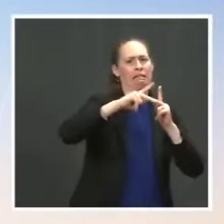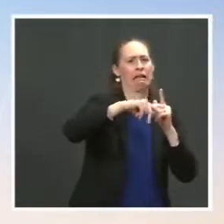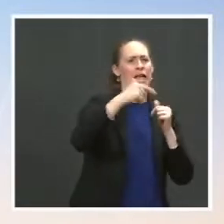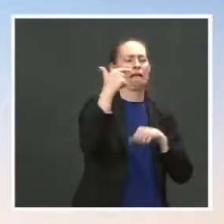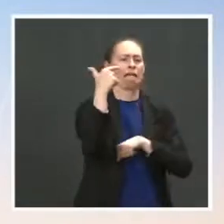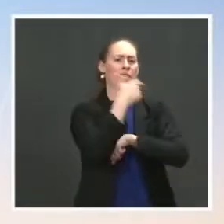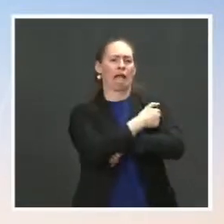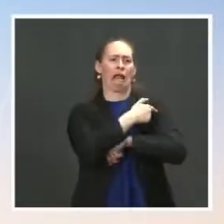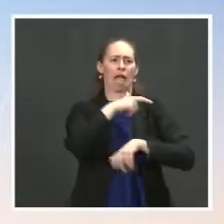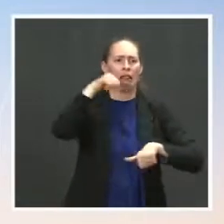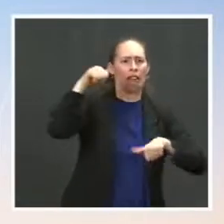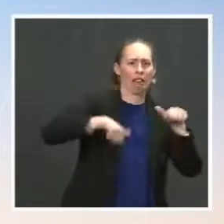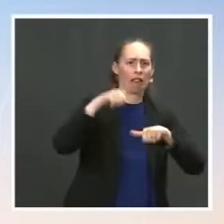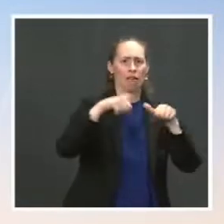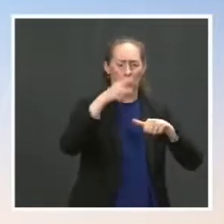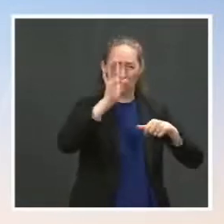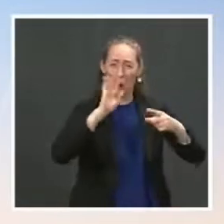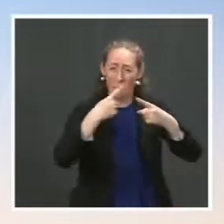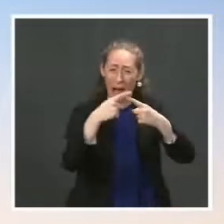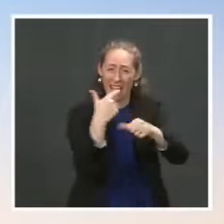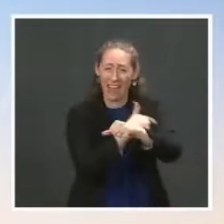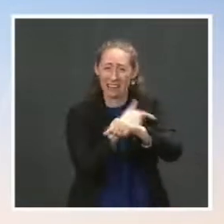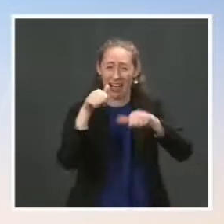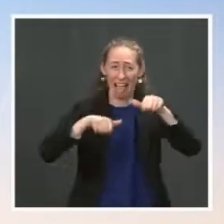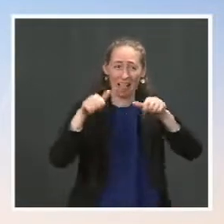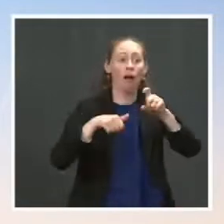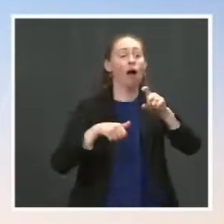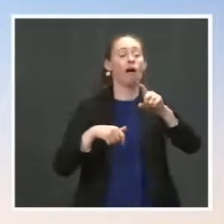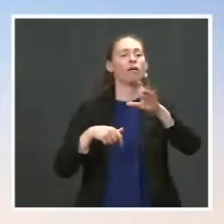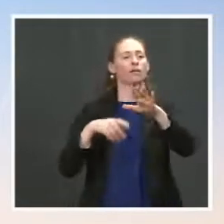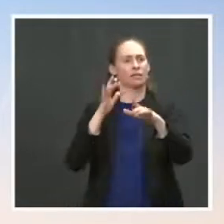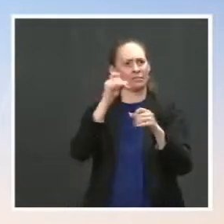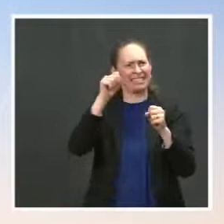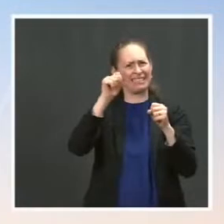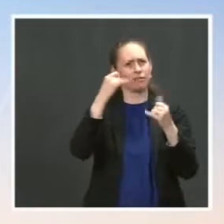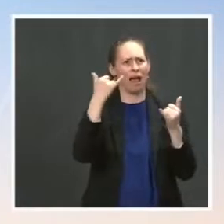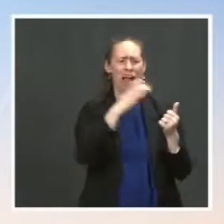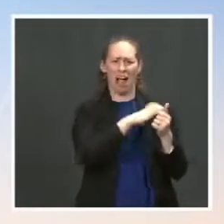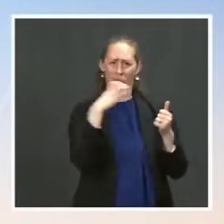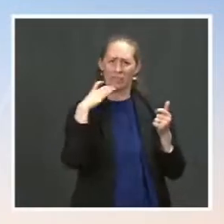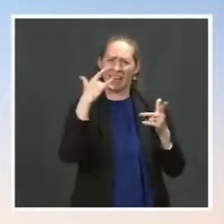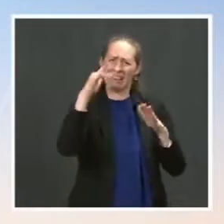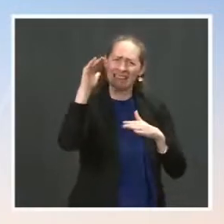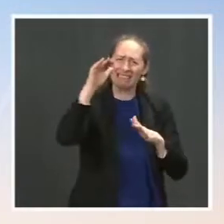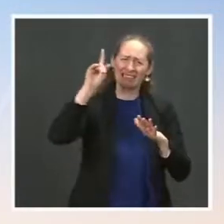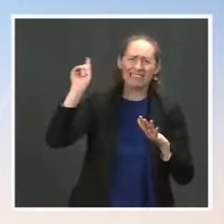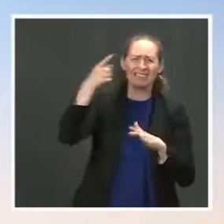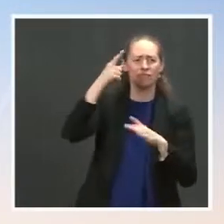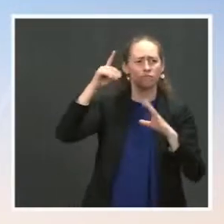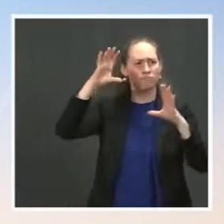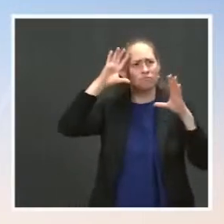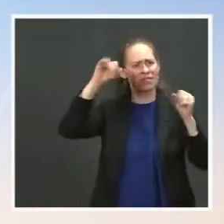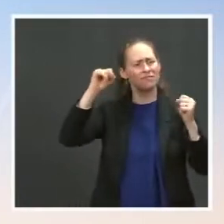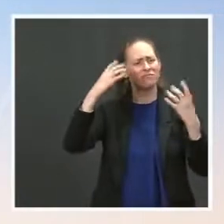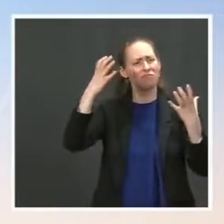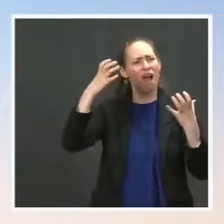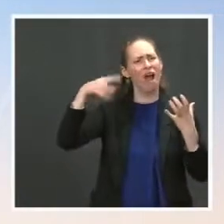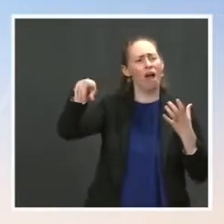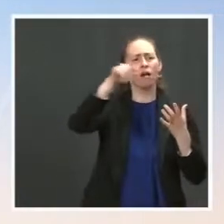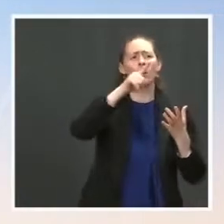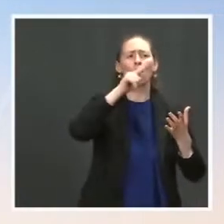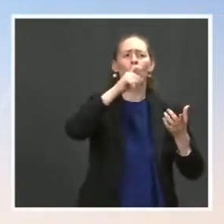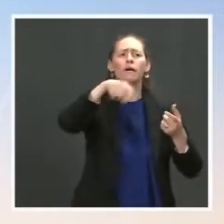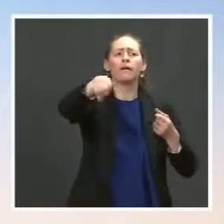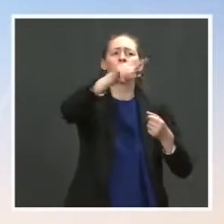Okay. I believe so. Members of Congress have written to the president urging him to issue a waiver of informed consent so that